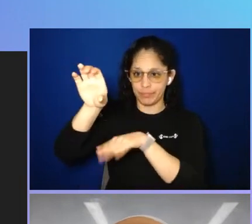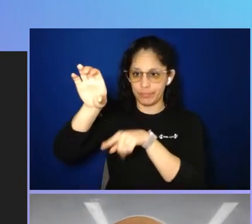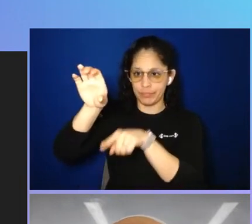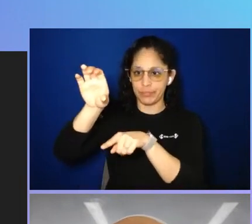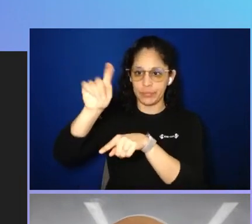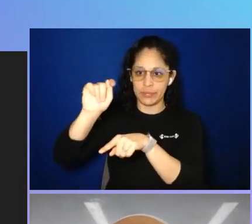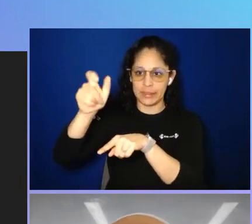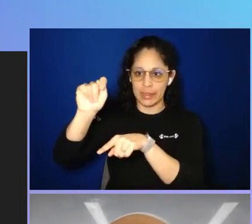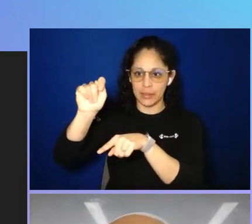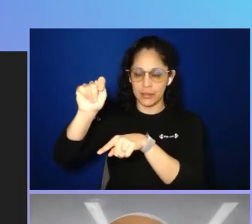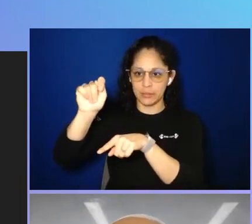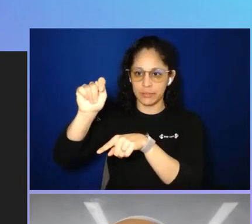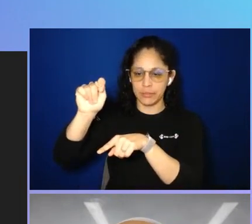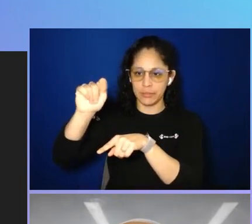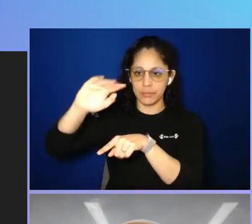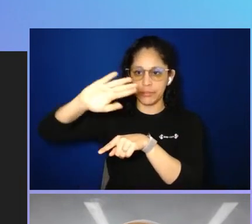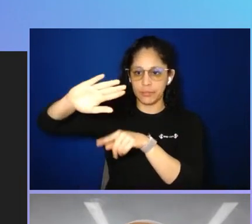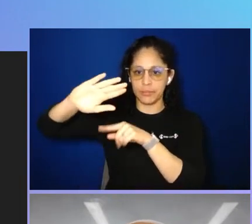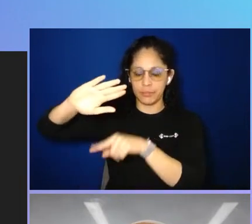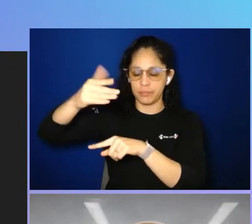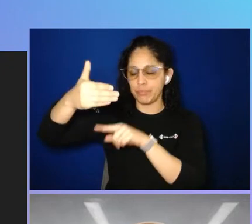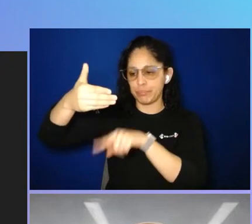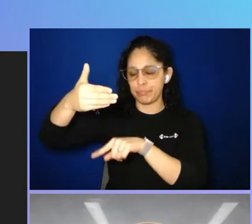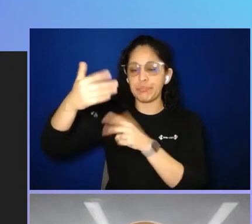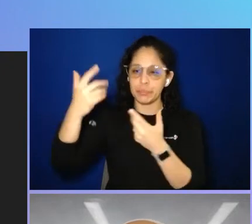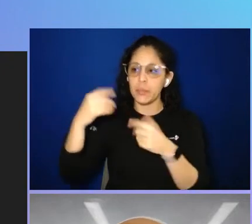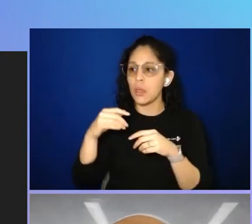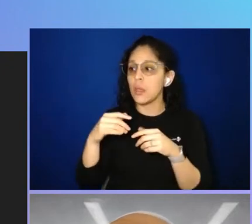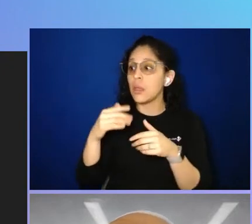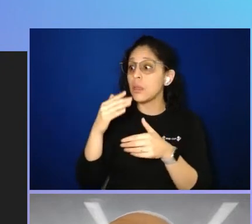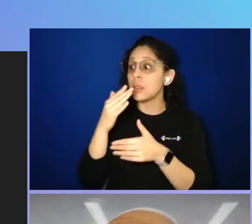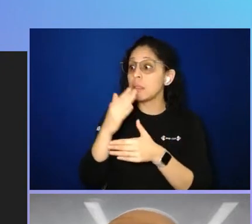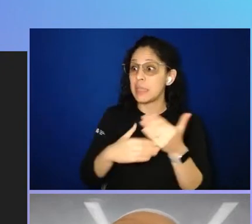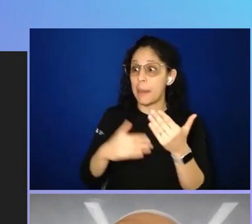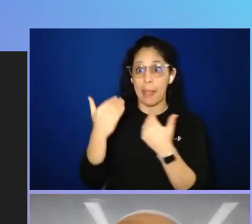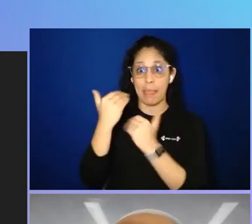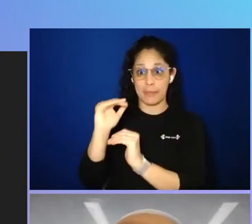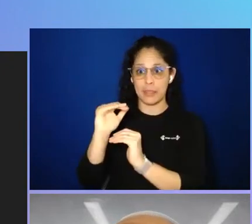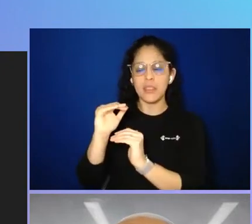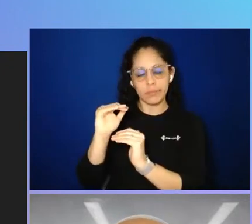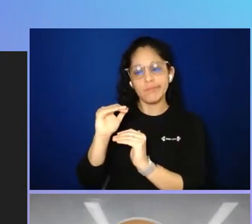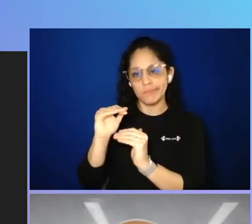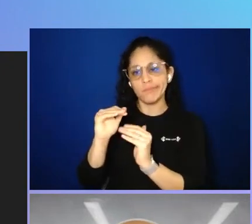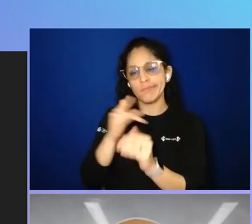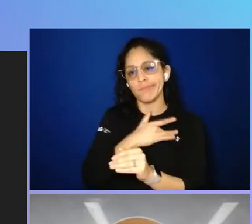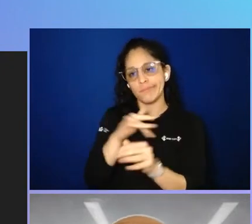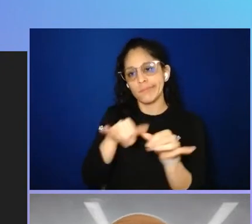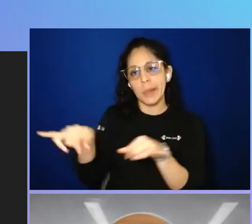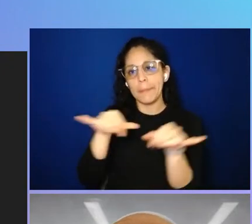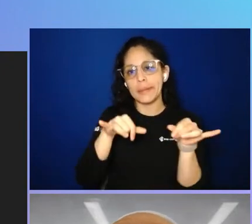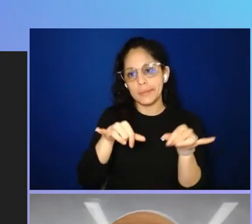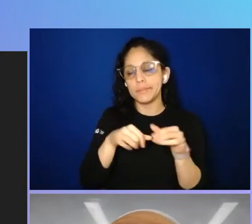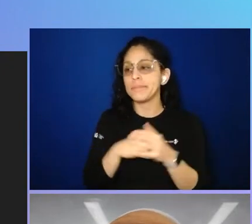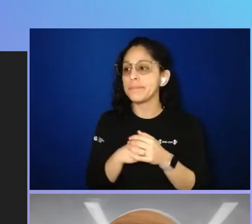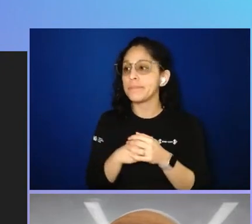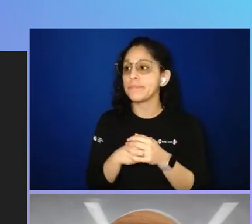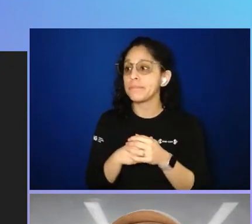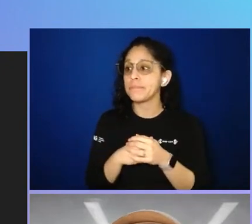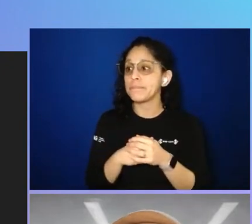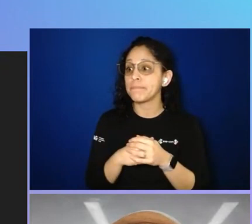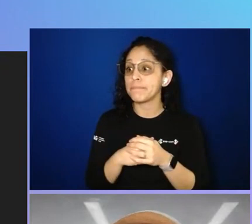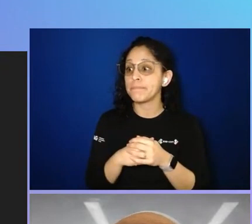becomes the text. And I'm showing how some of the constraints are common. And then you can have two other sets of